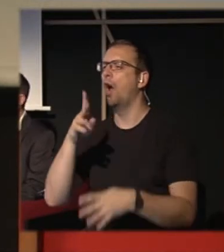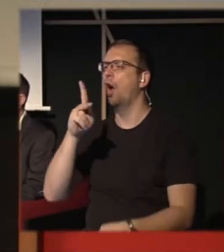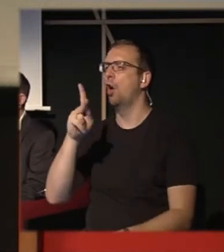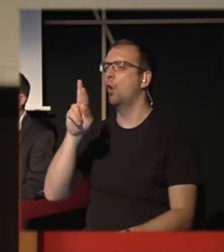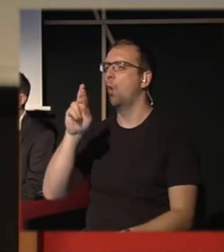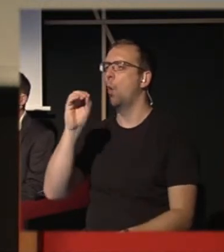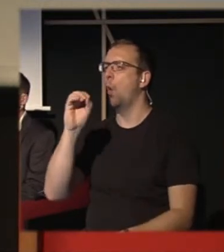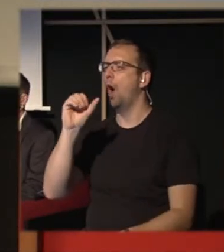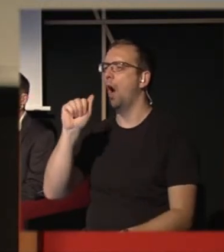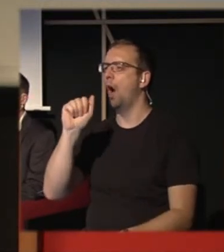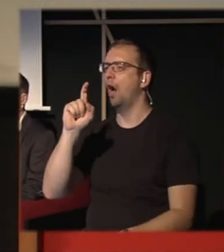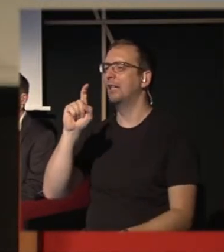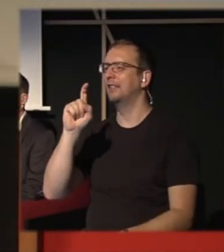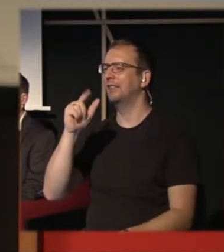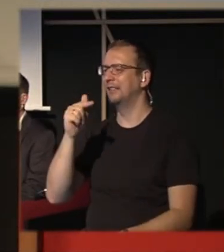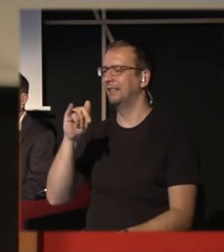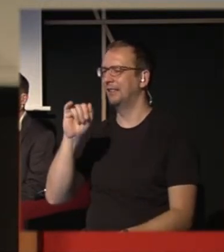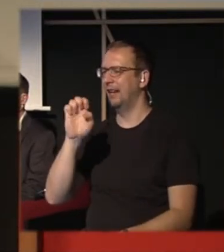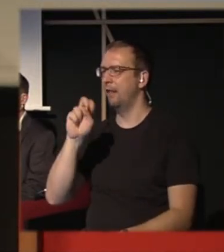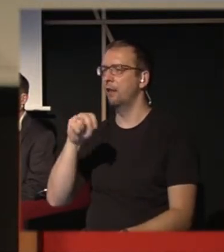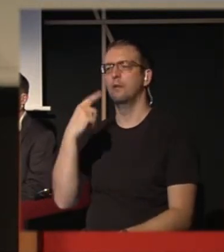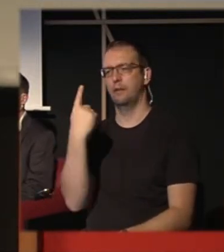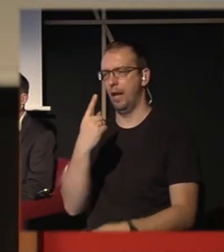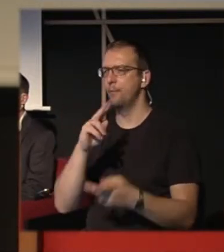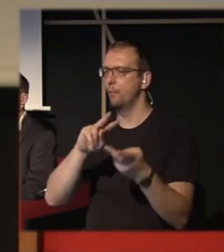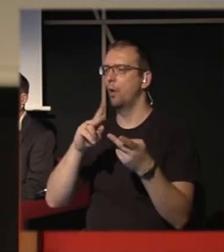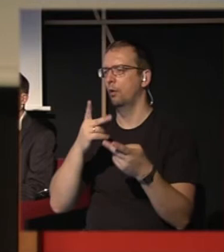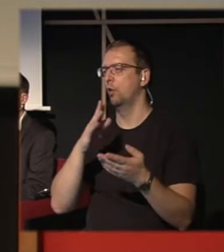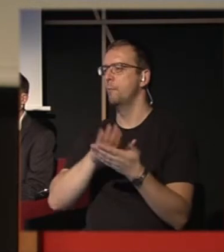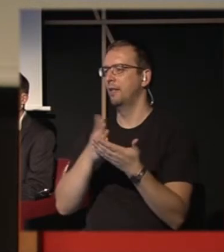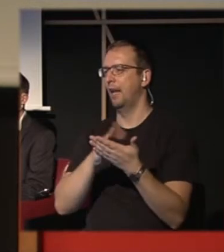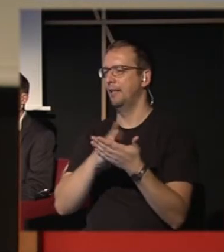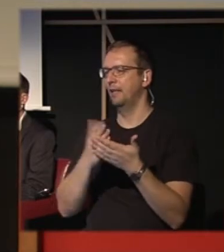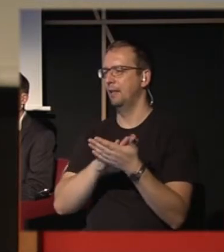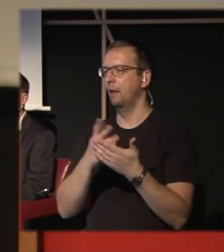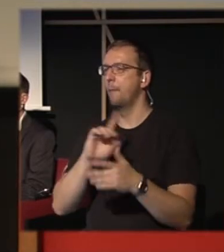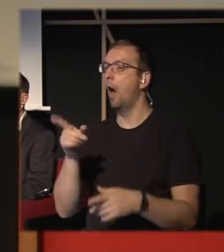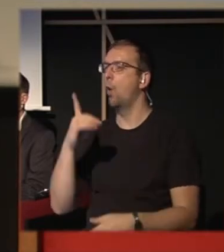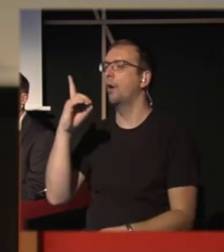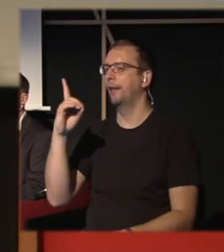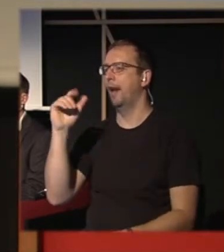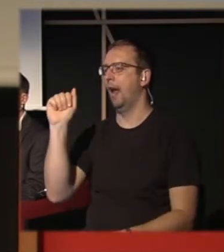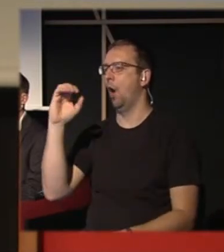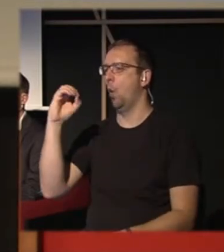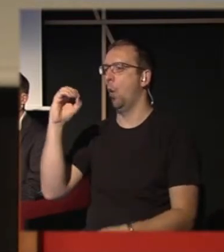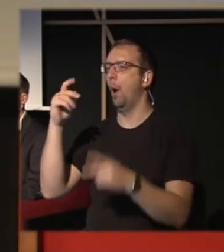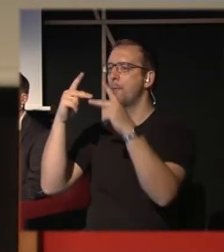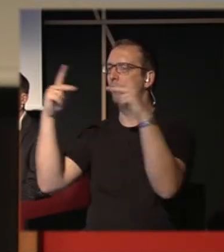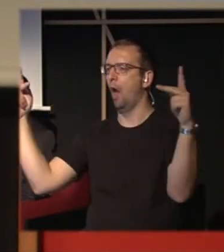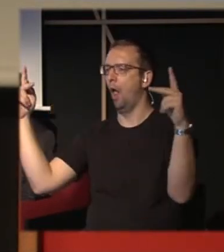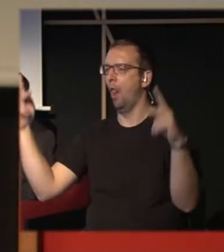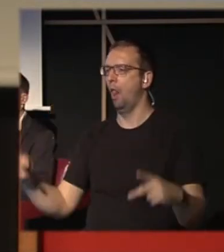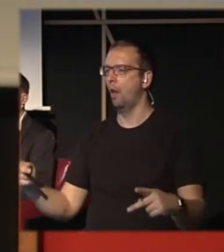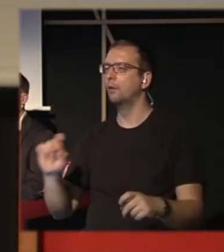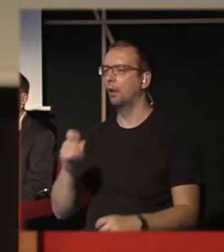well. And the main aim of this is to assist the national associations, league clubs, ensure effective